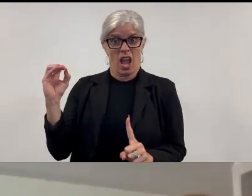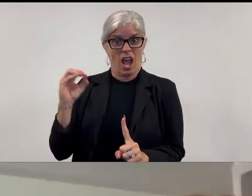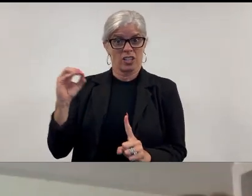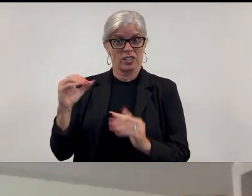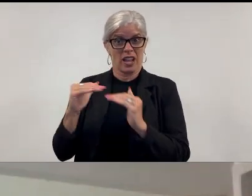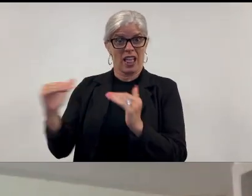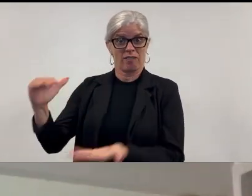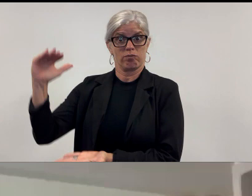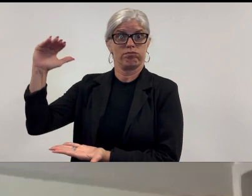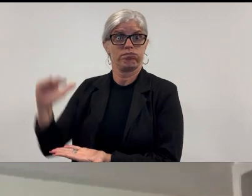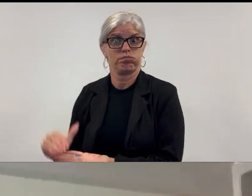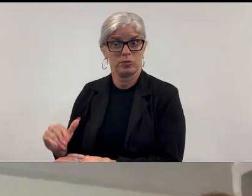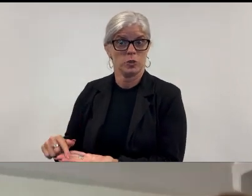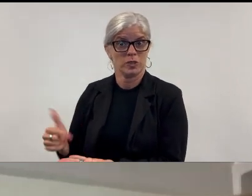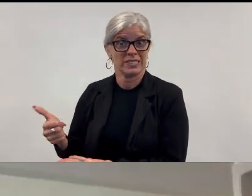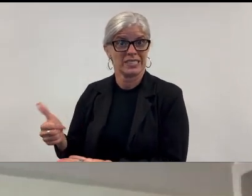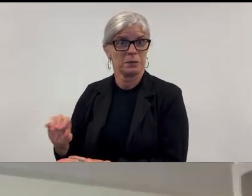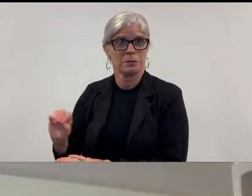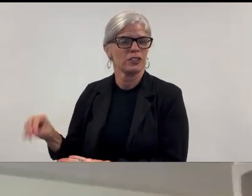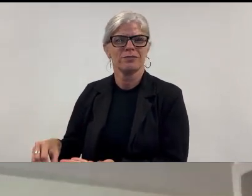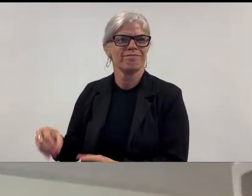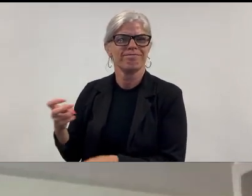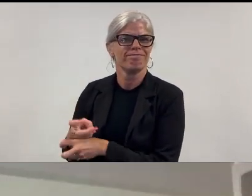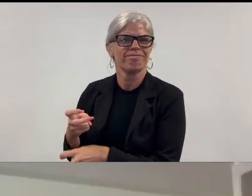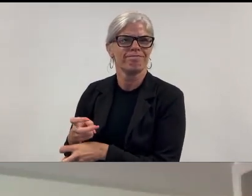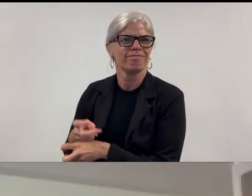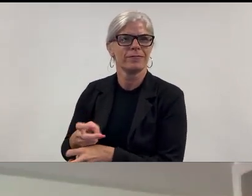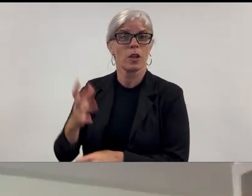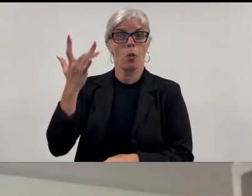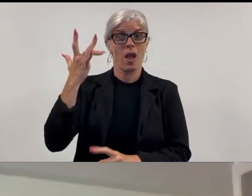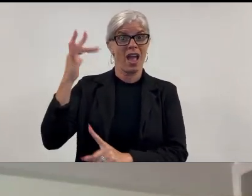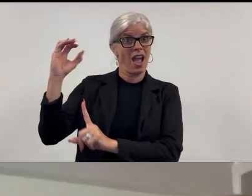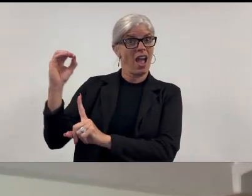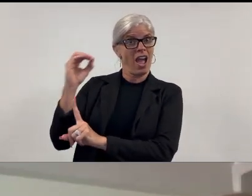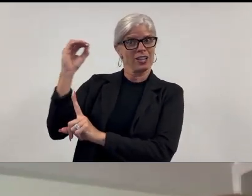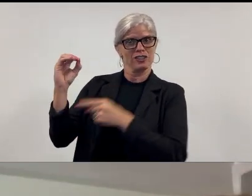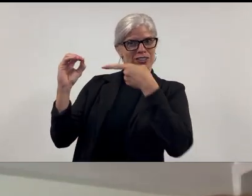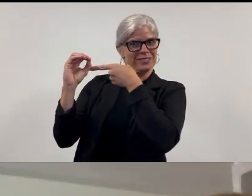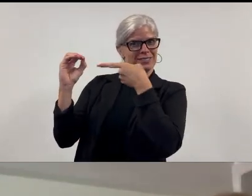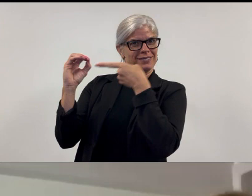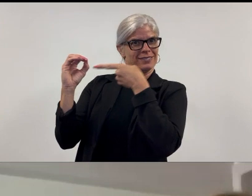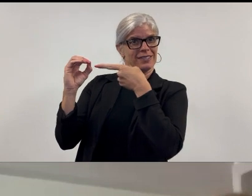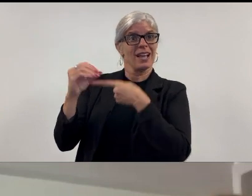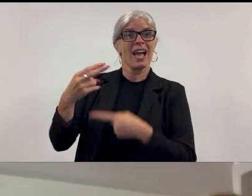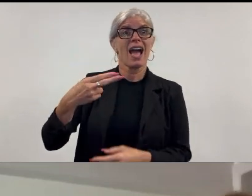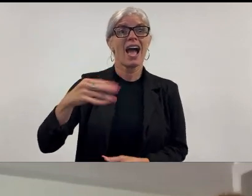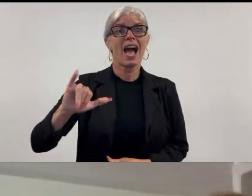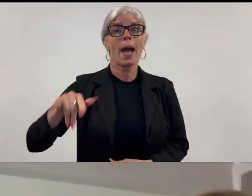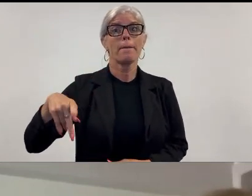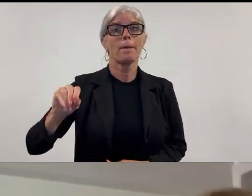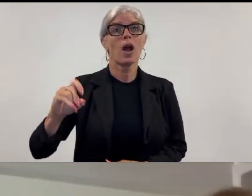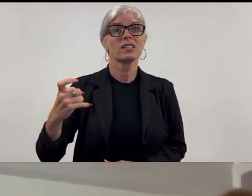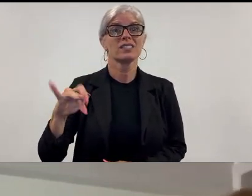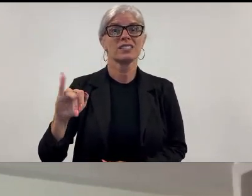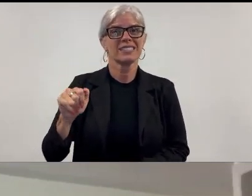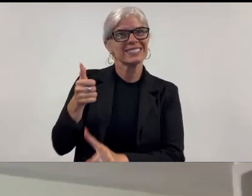and hypoxia is a very, very strong trigger for breathing. So, and if somebody else holds our nose and our mouth